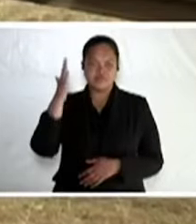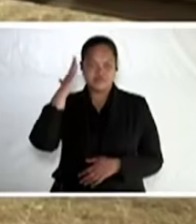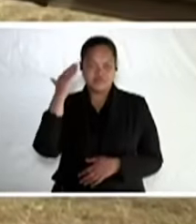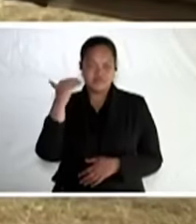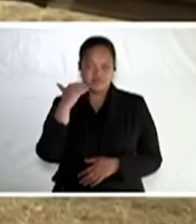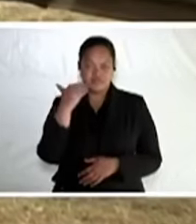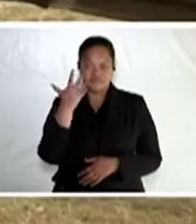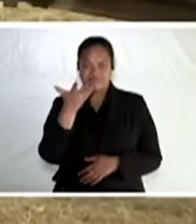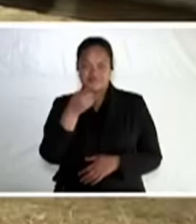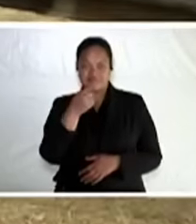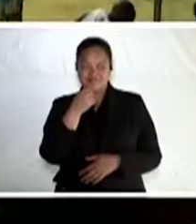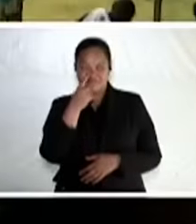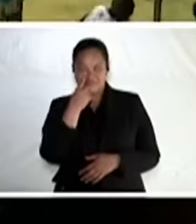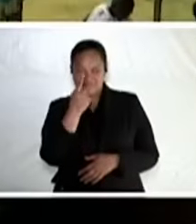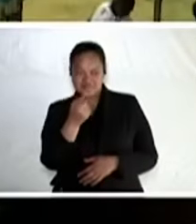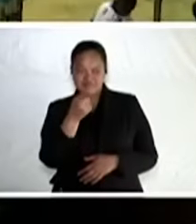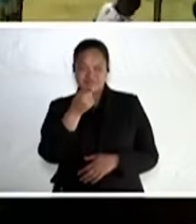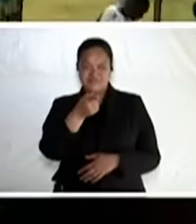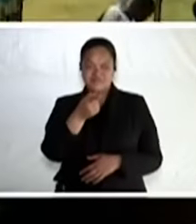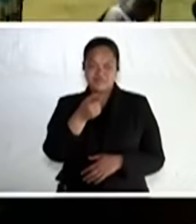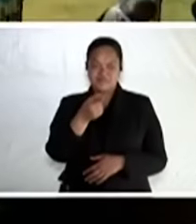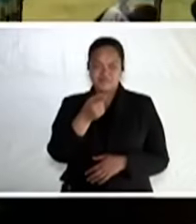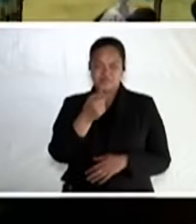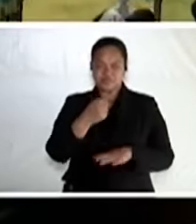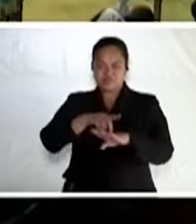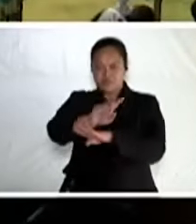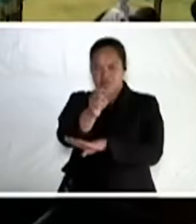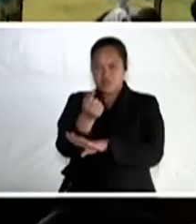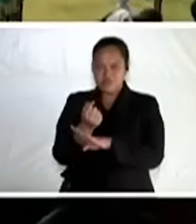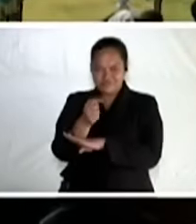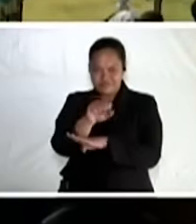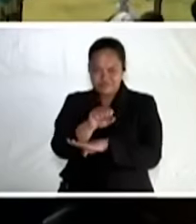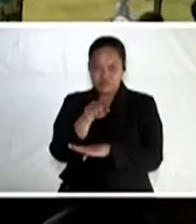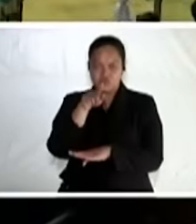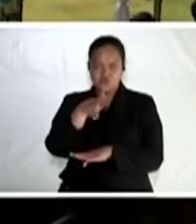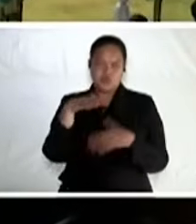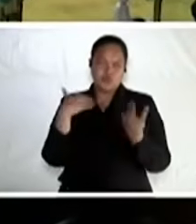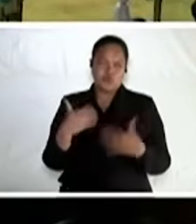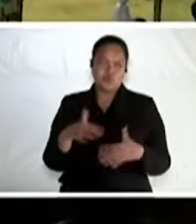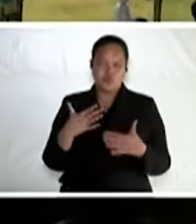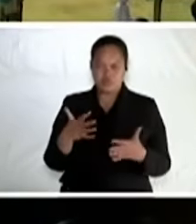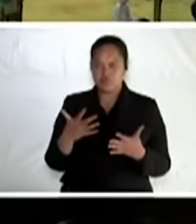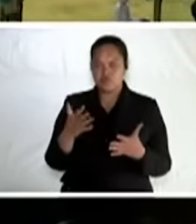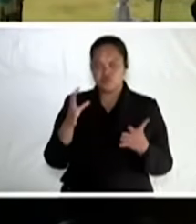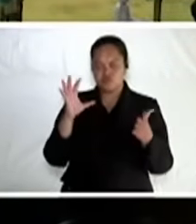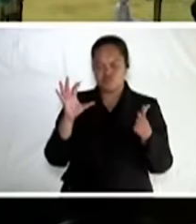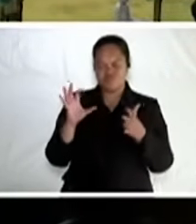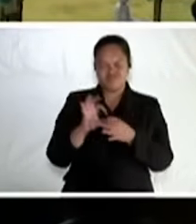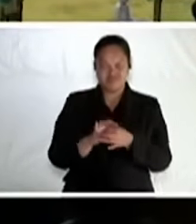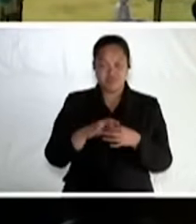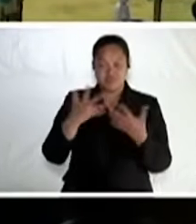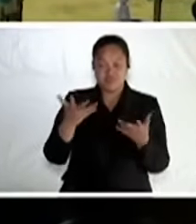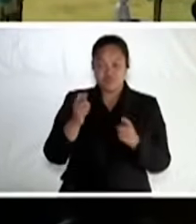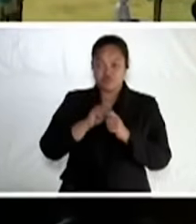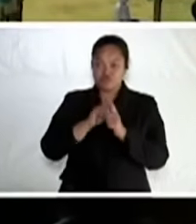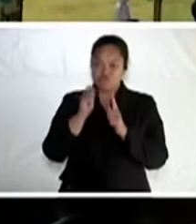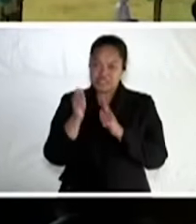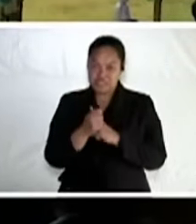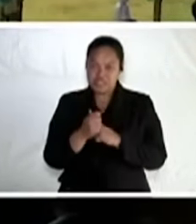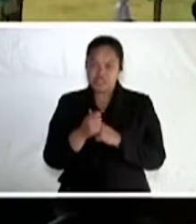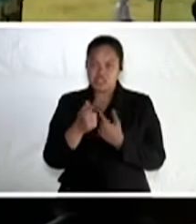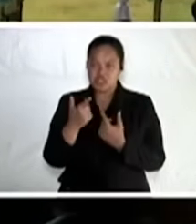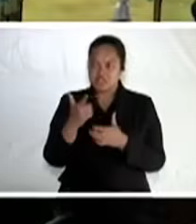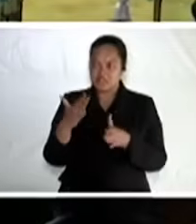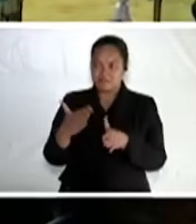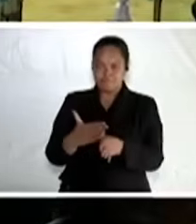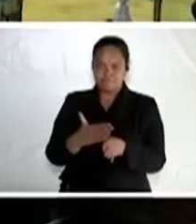Ladies and gentlemen, part of what you're seeing or experiencing today is very much tied to our tradition, where